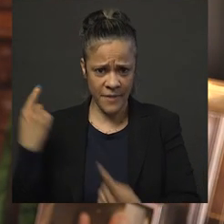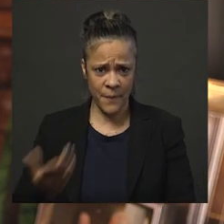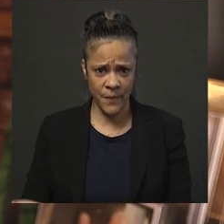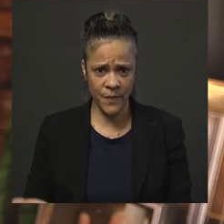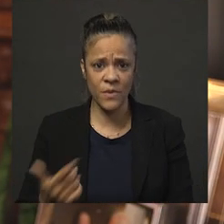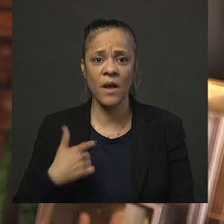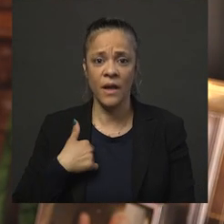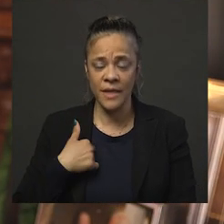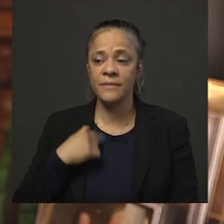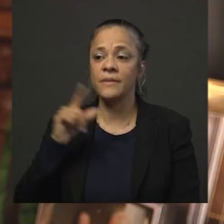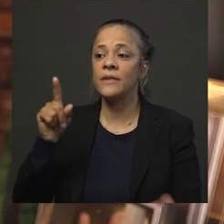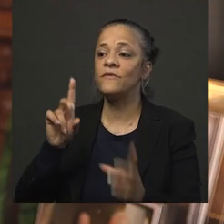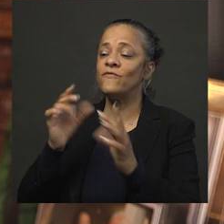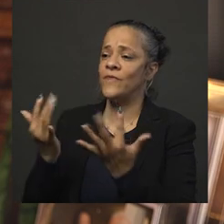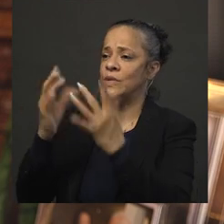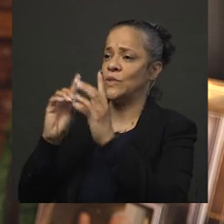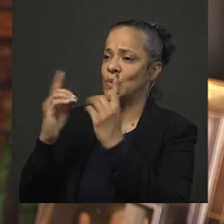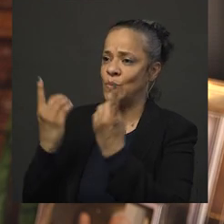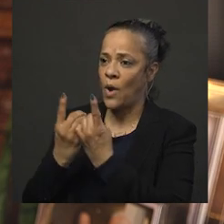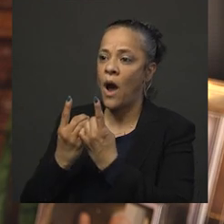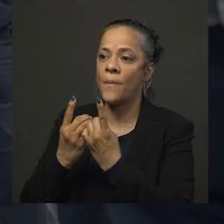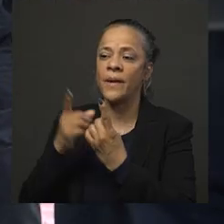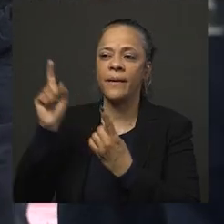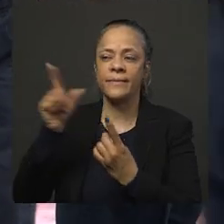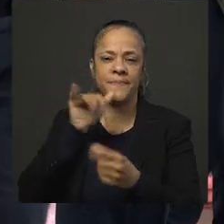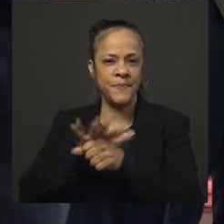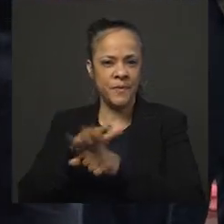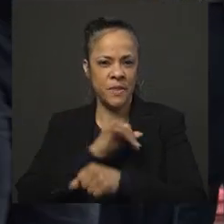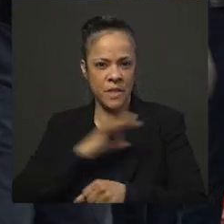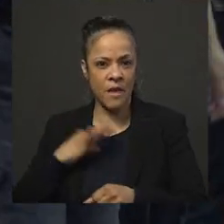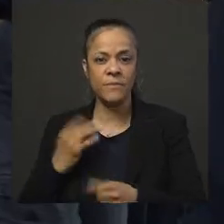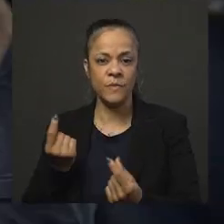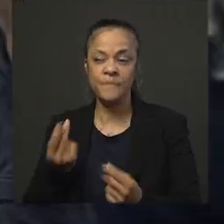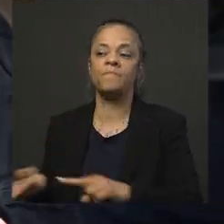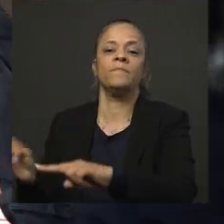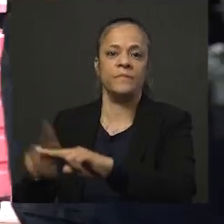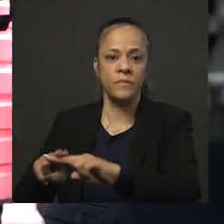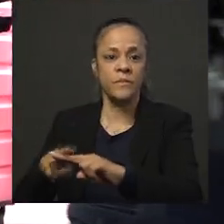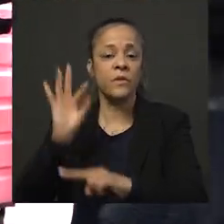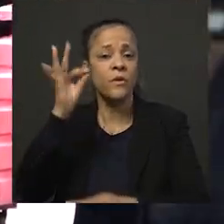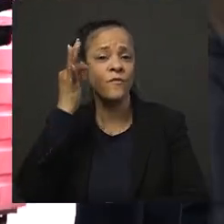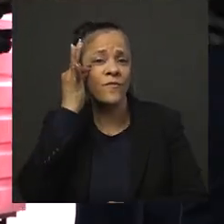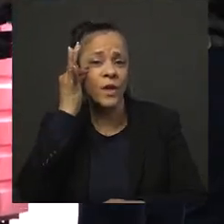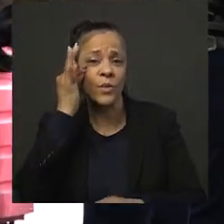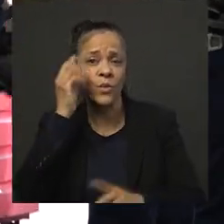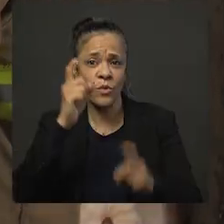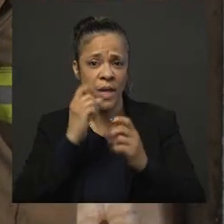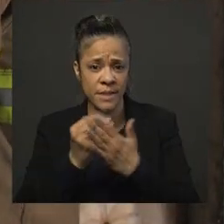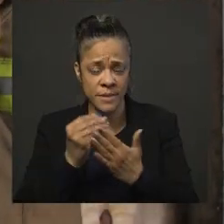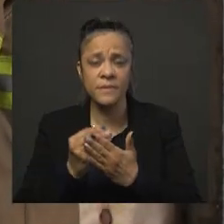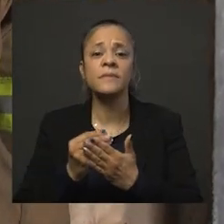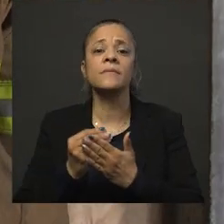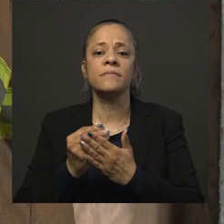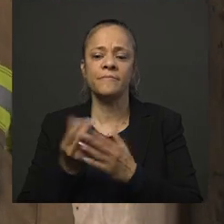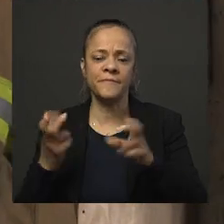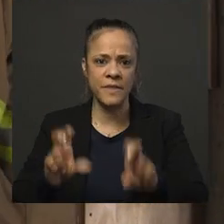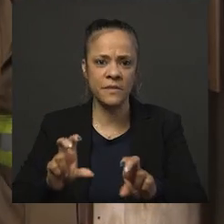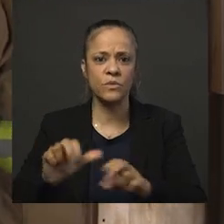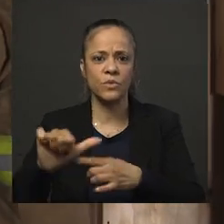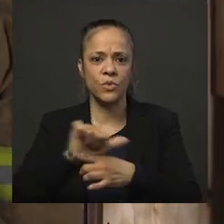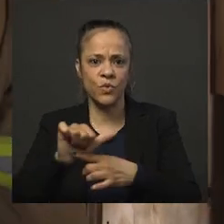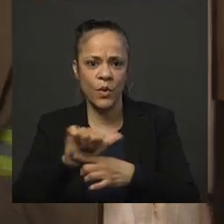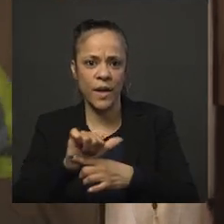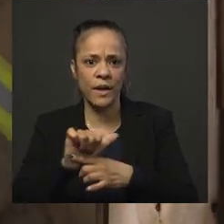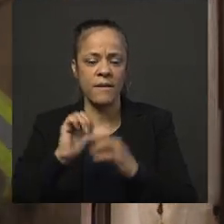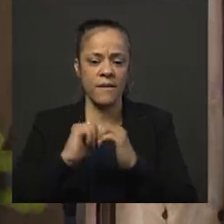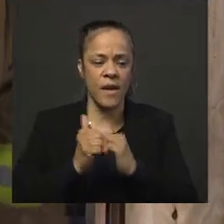meet our residents' needs. We've used federal grants to create special training programs to help fight fires safely and more efficiently, especially in